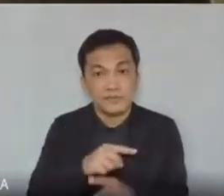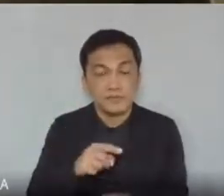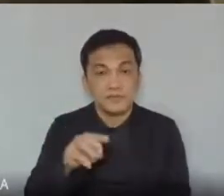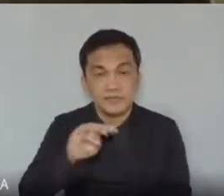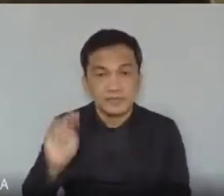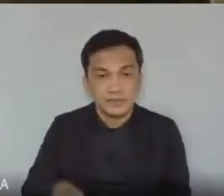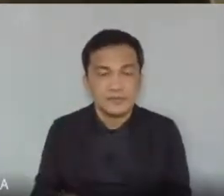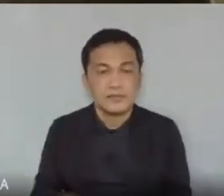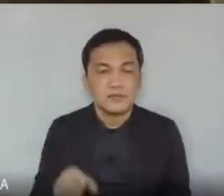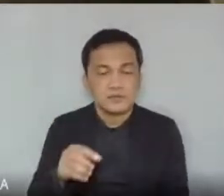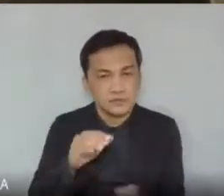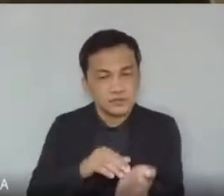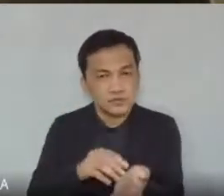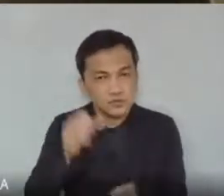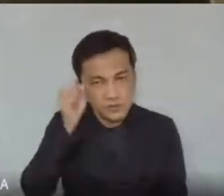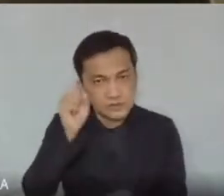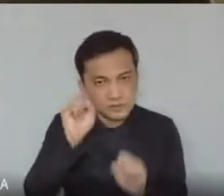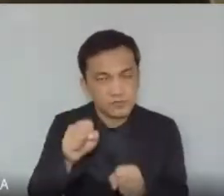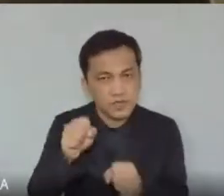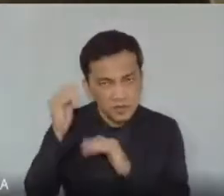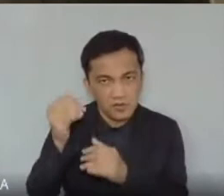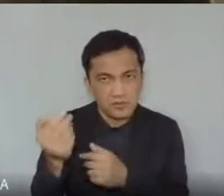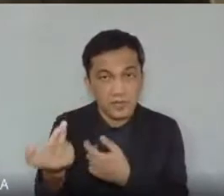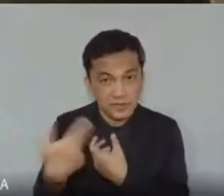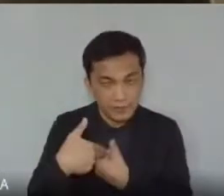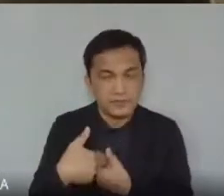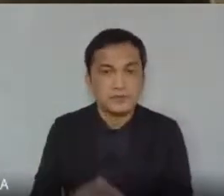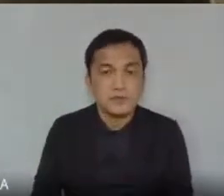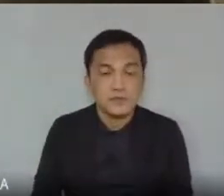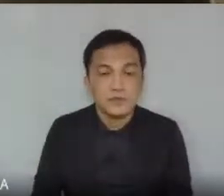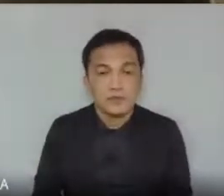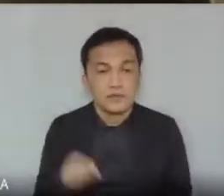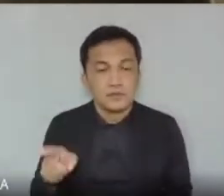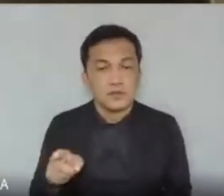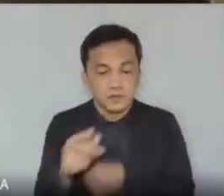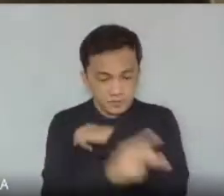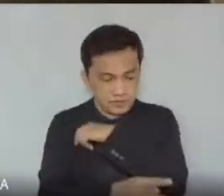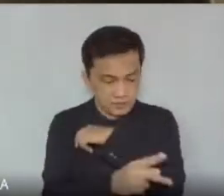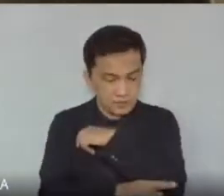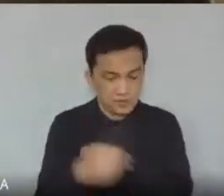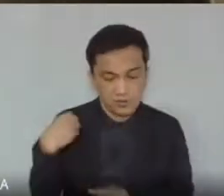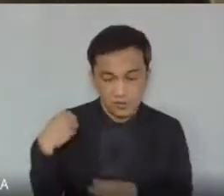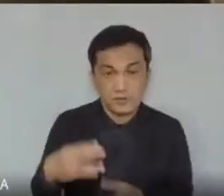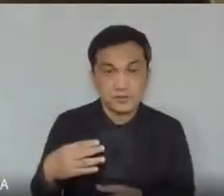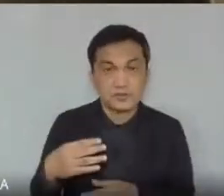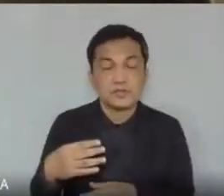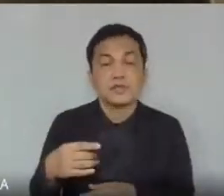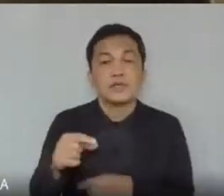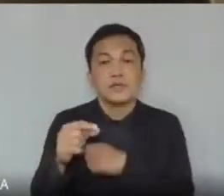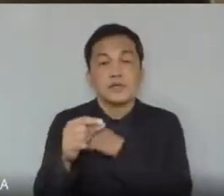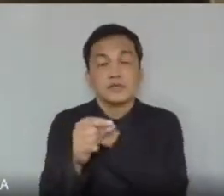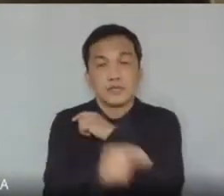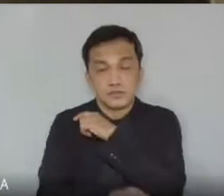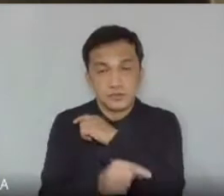an acquaintance, a personal acquaintance of, and Mayor Lino Cayetano and his City